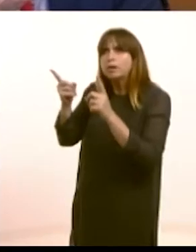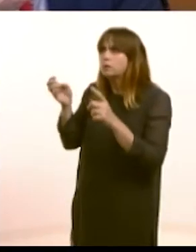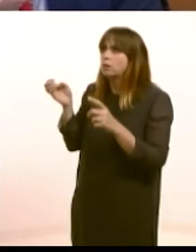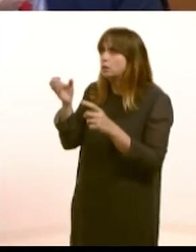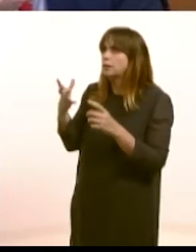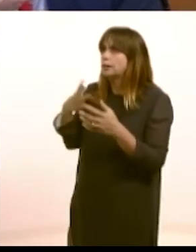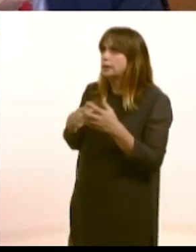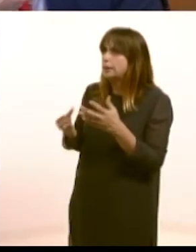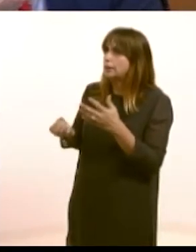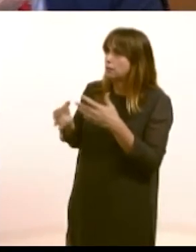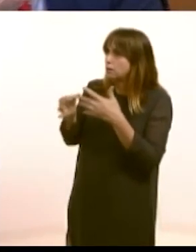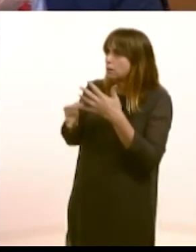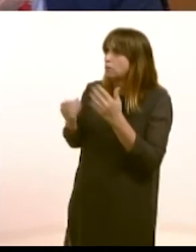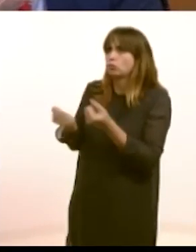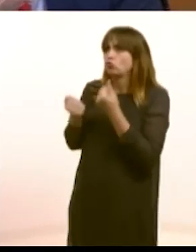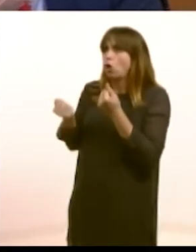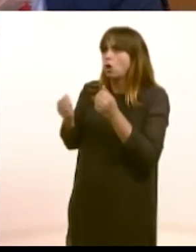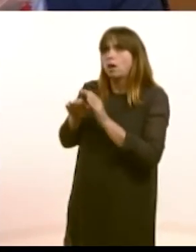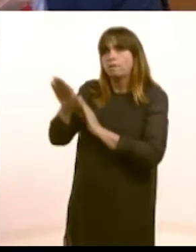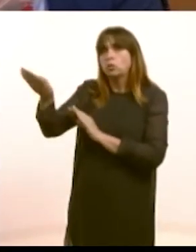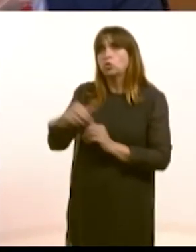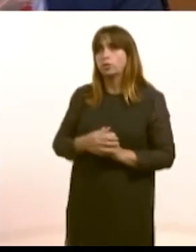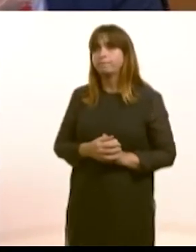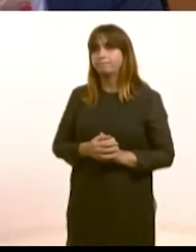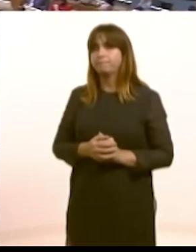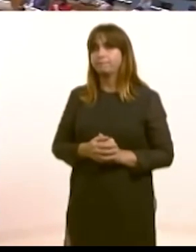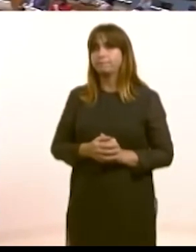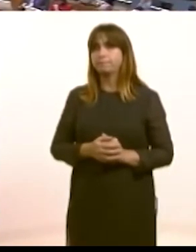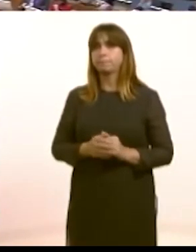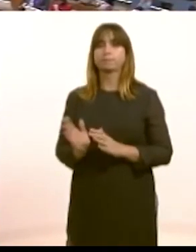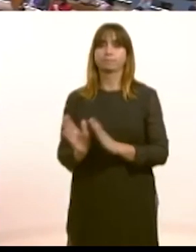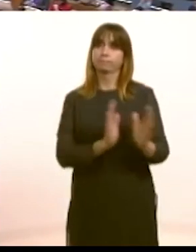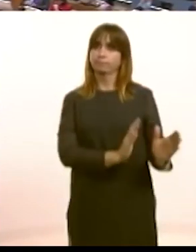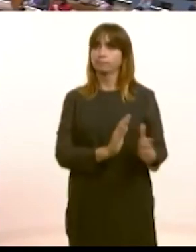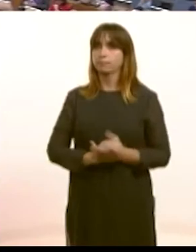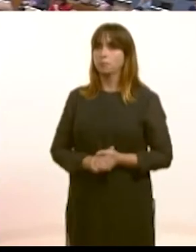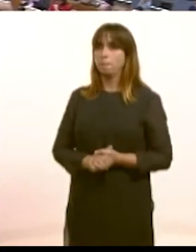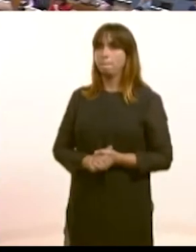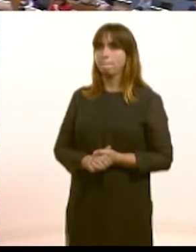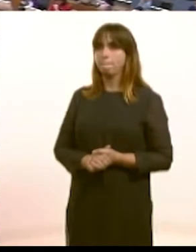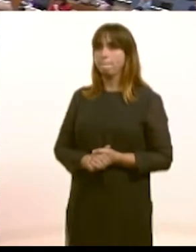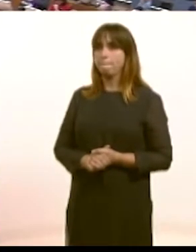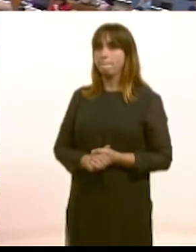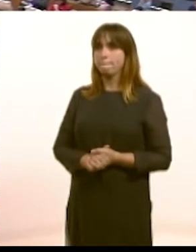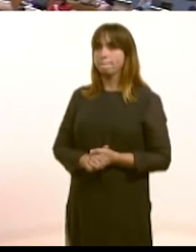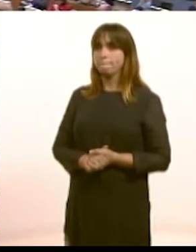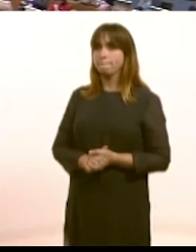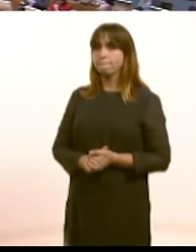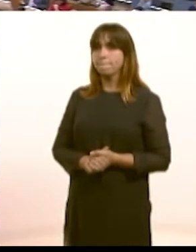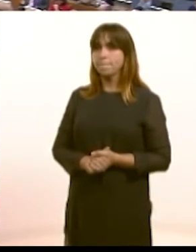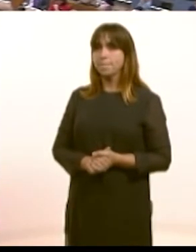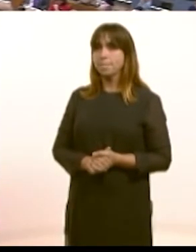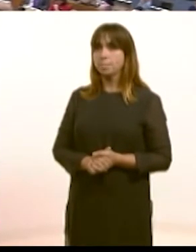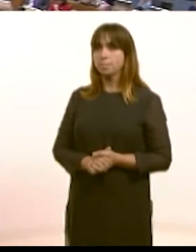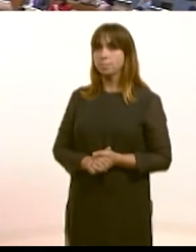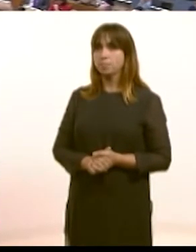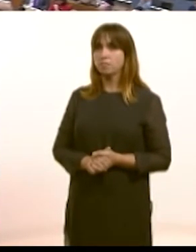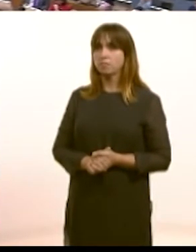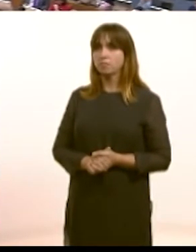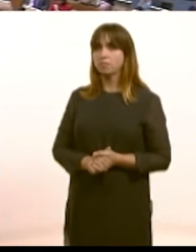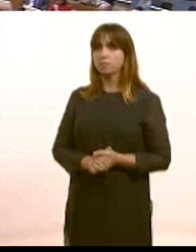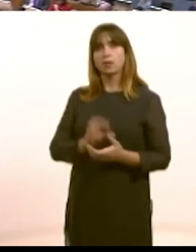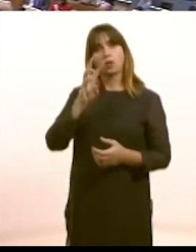that you've referred to can be strengthened in the future. Question 4, Susie. Question 4, Susie David. Will the First Minister set out the next